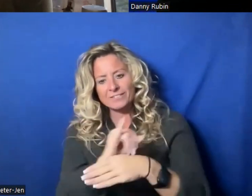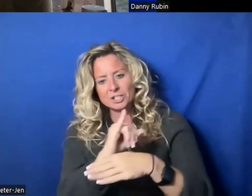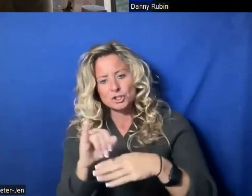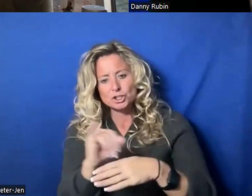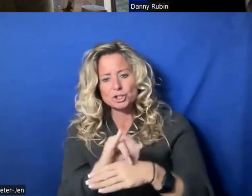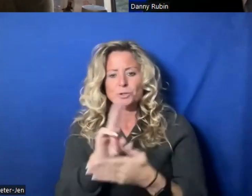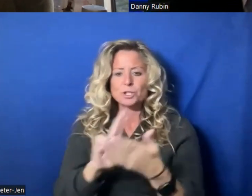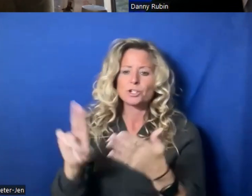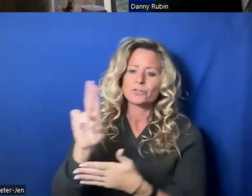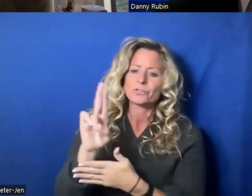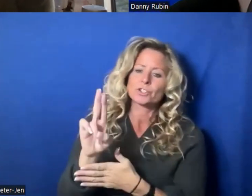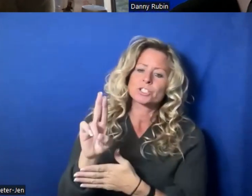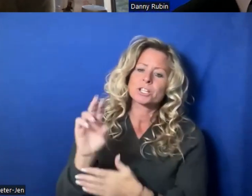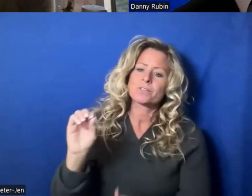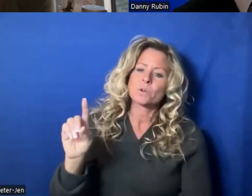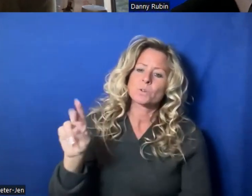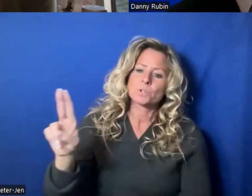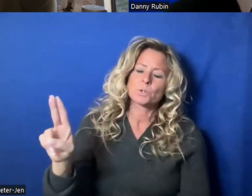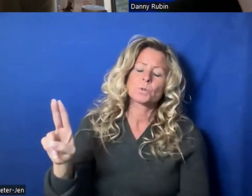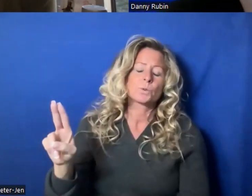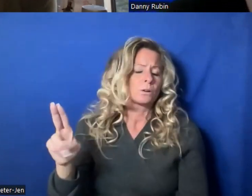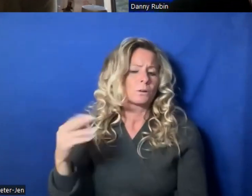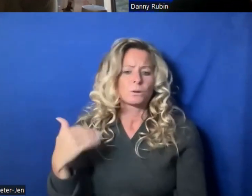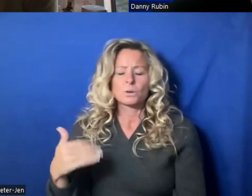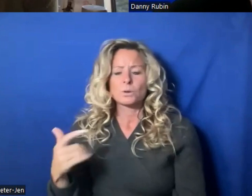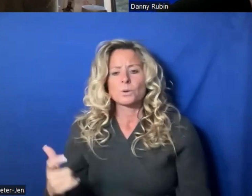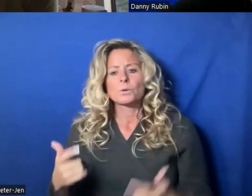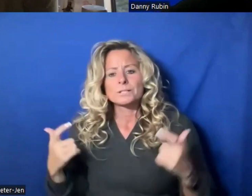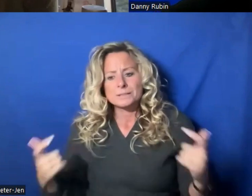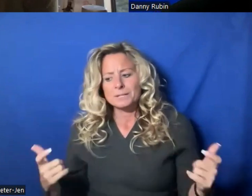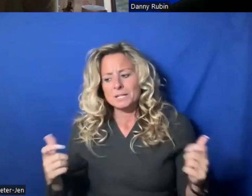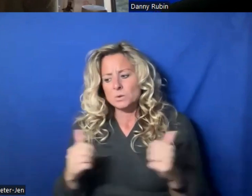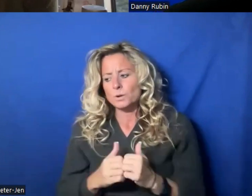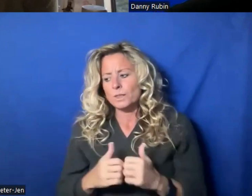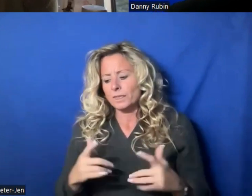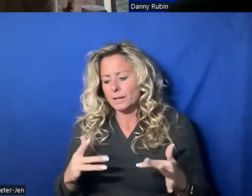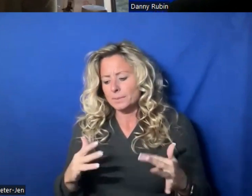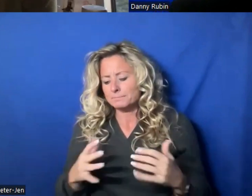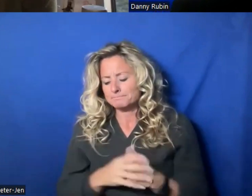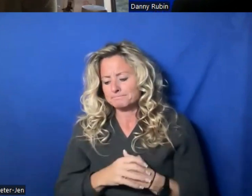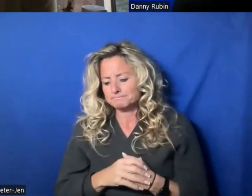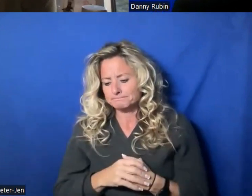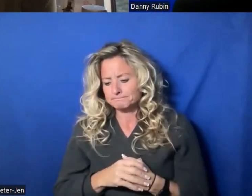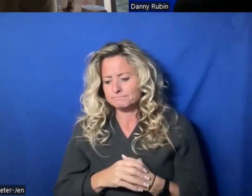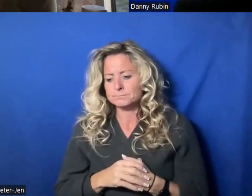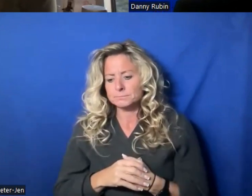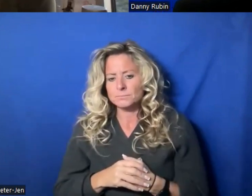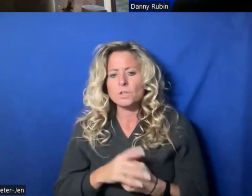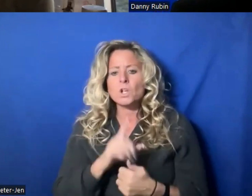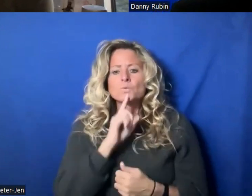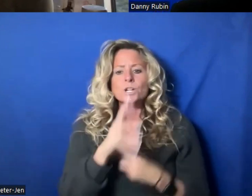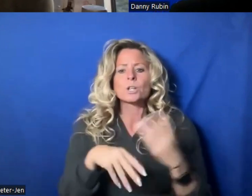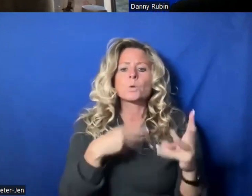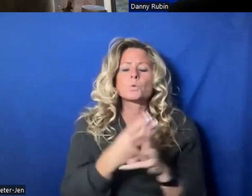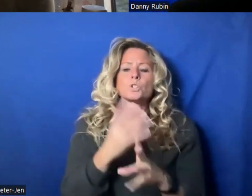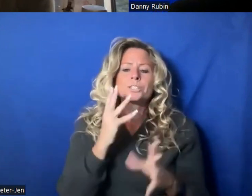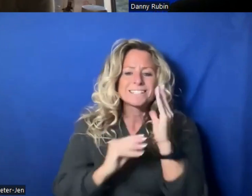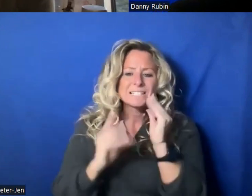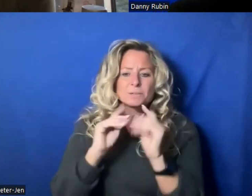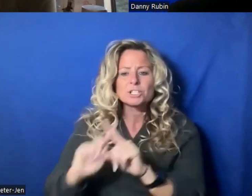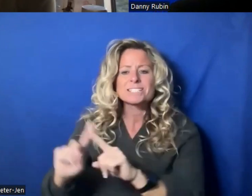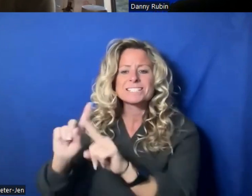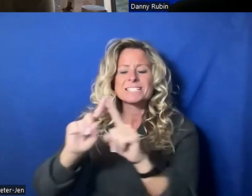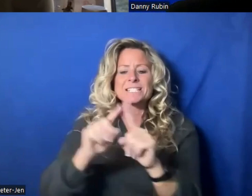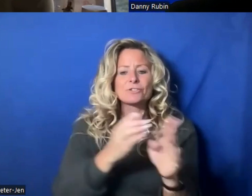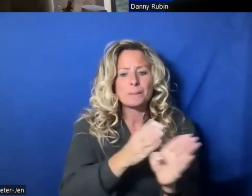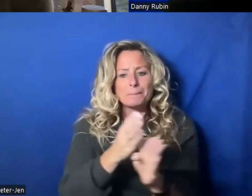university, Old Dominion, is really big on real world experience. So a lot of the different